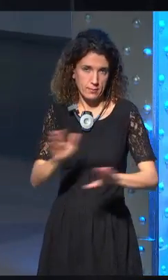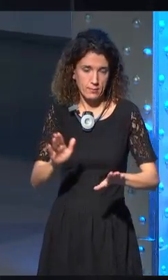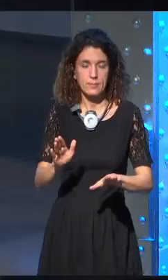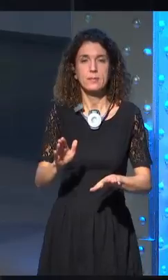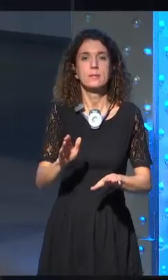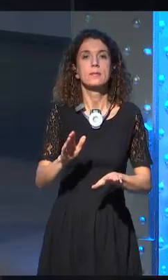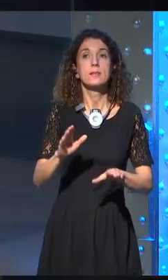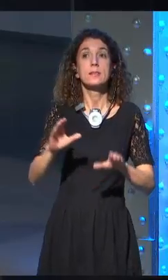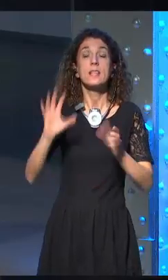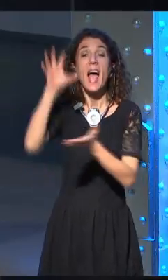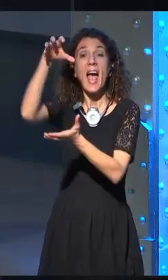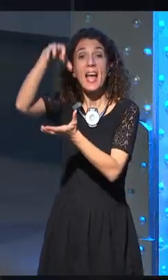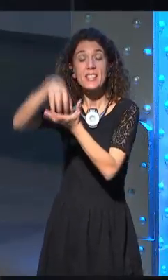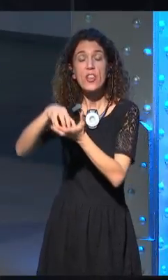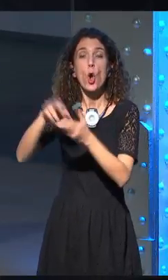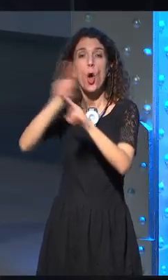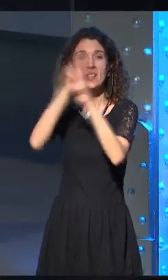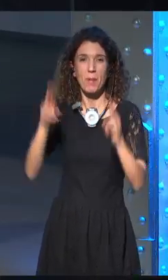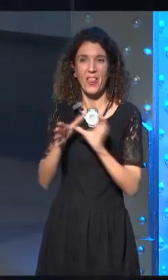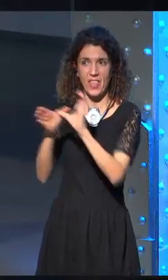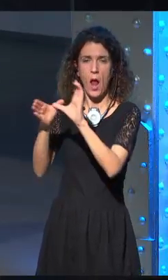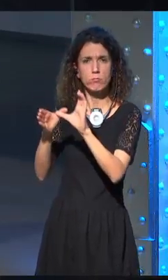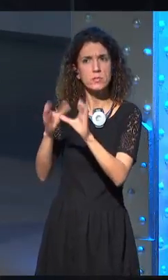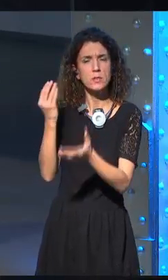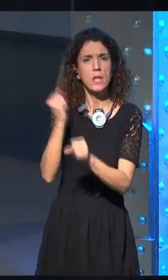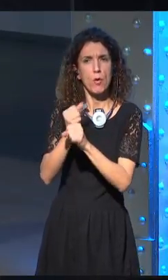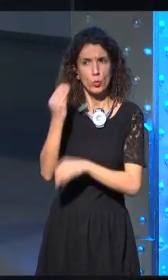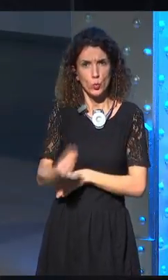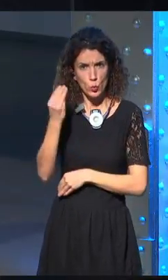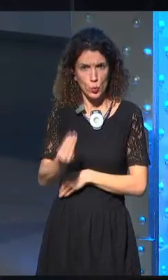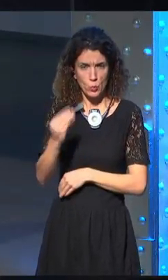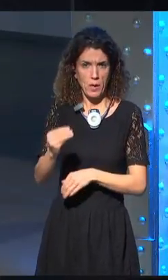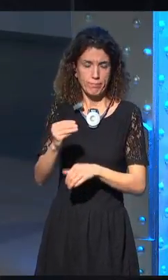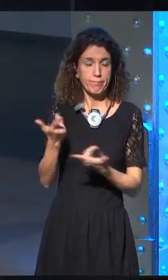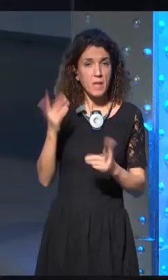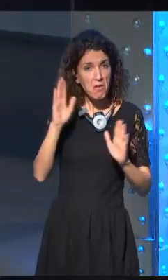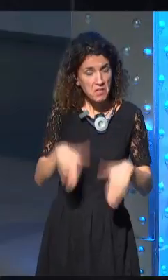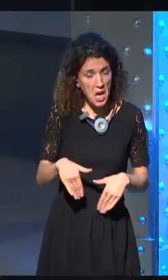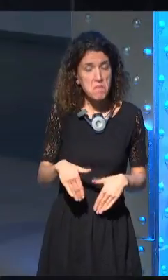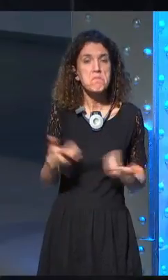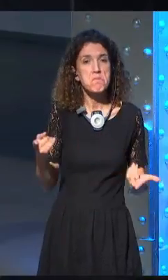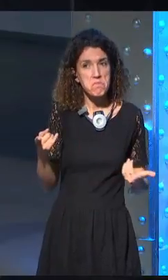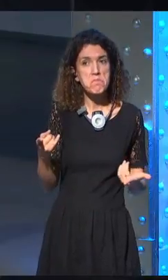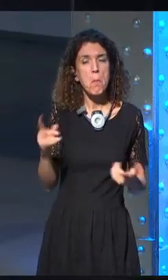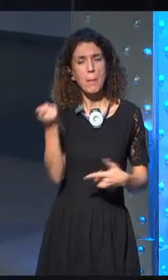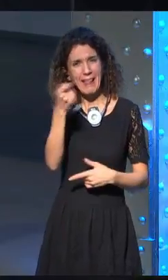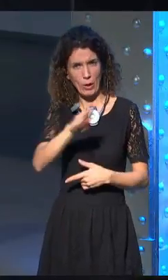great job making it look like it really does. I mean, very, very close.